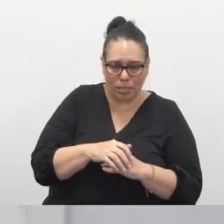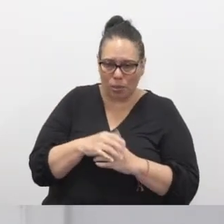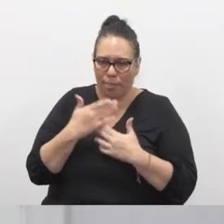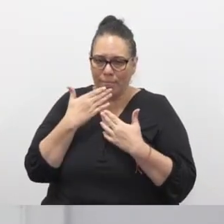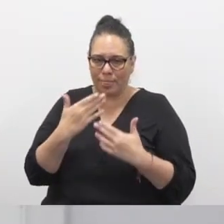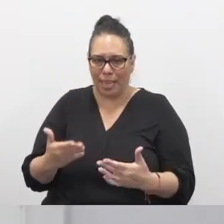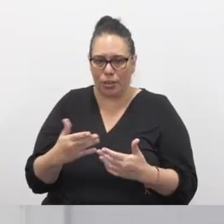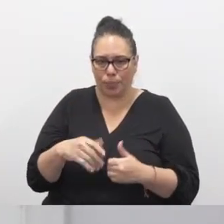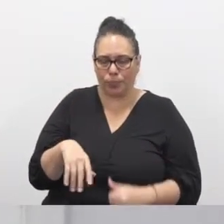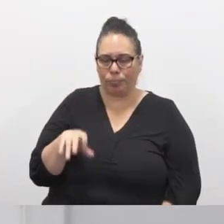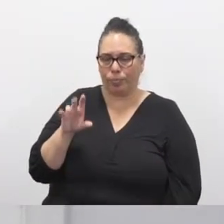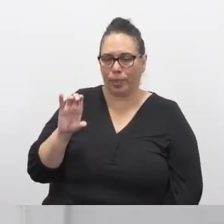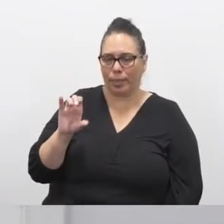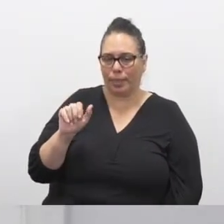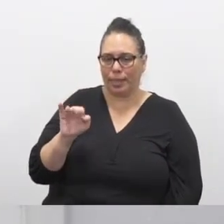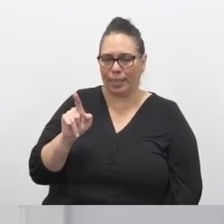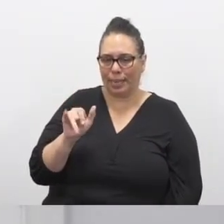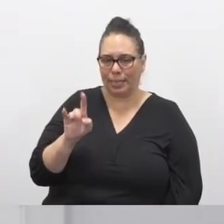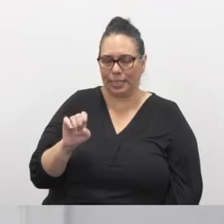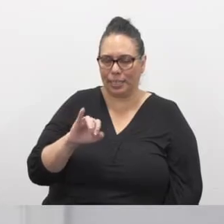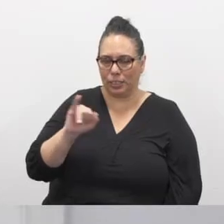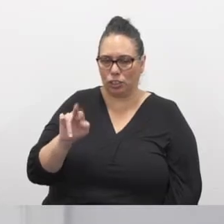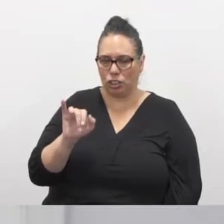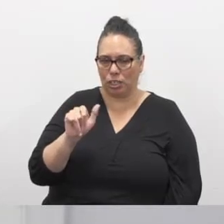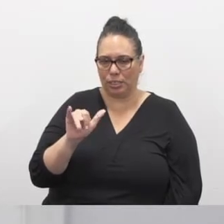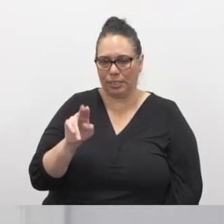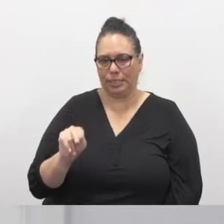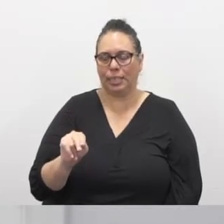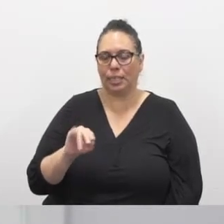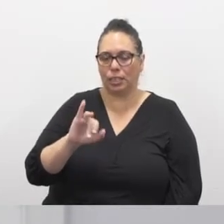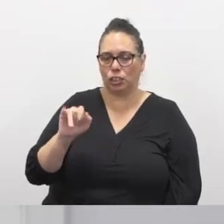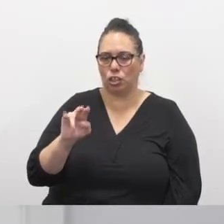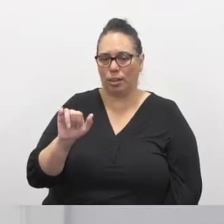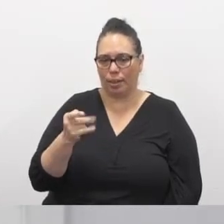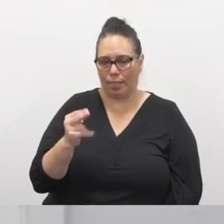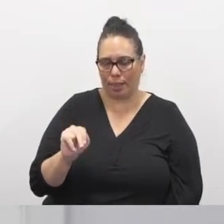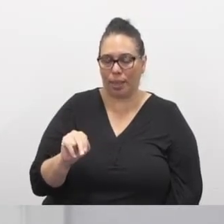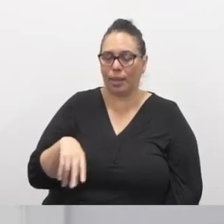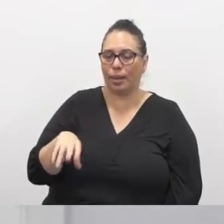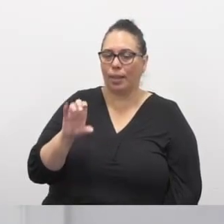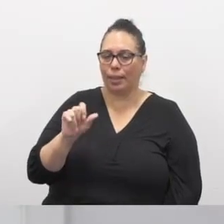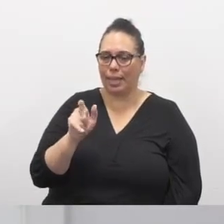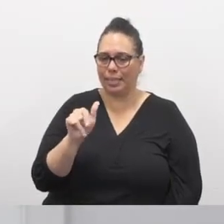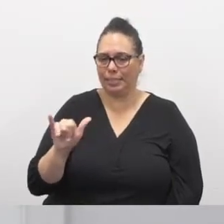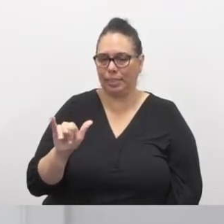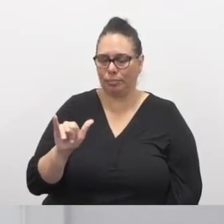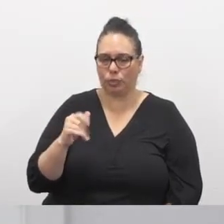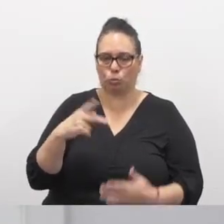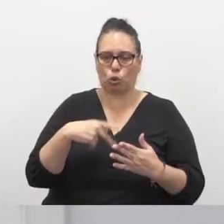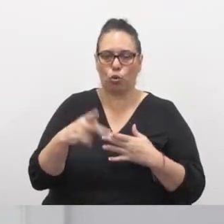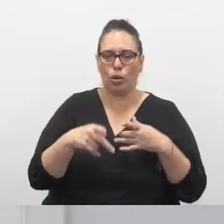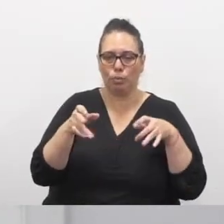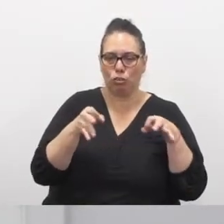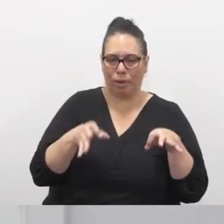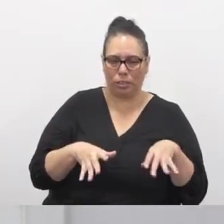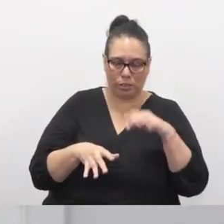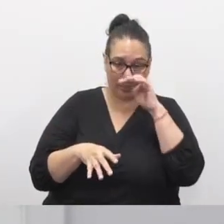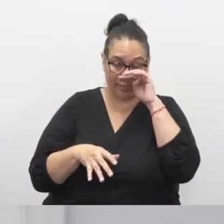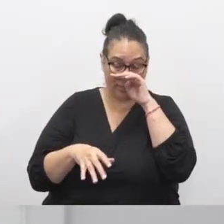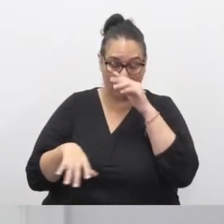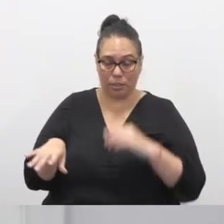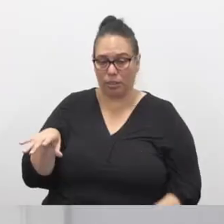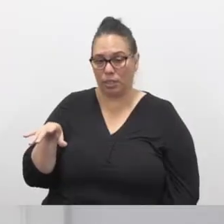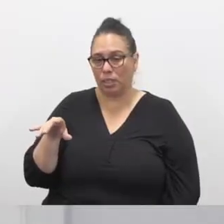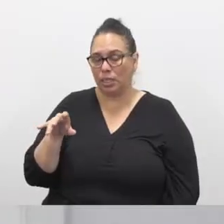thank you to Candace Browning, Justin Edmondson, Jonathan Hawkins, and Casey Johnson as program directors, Dr.